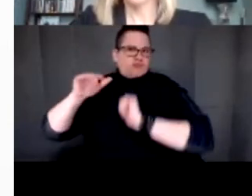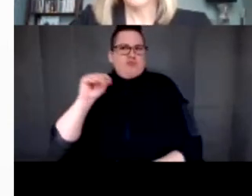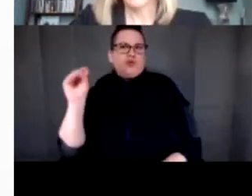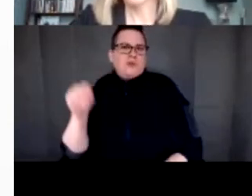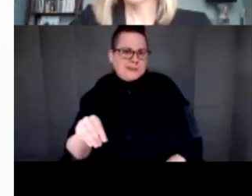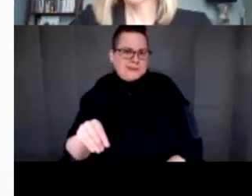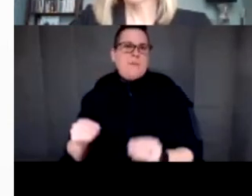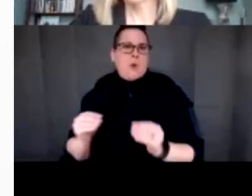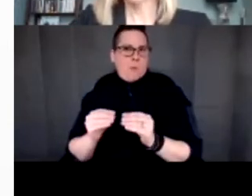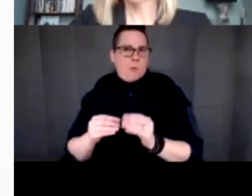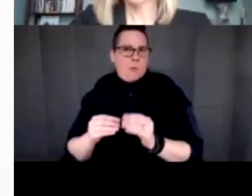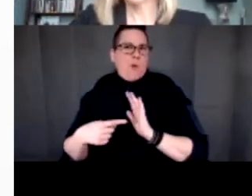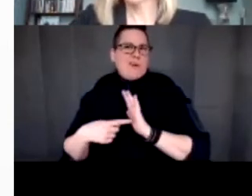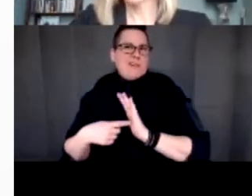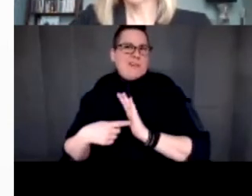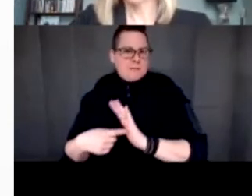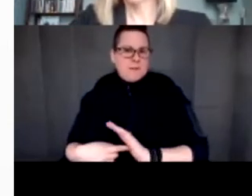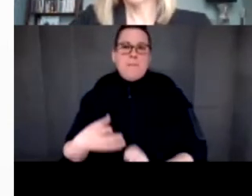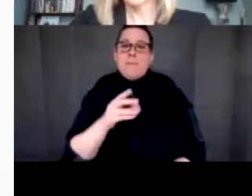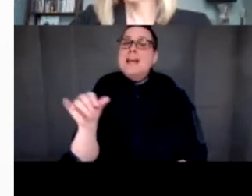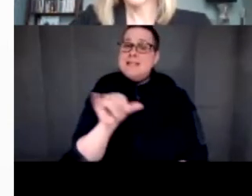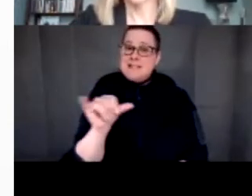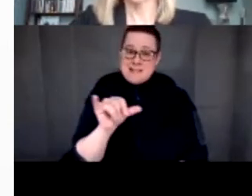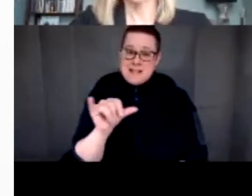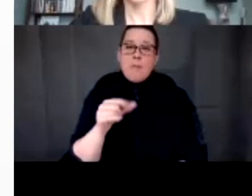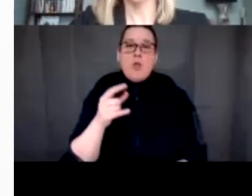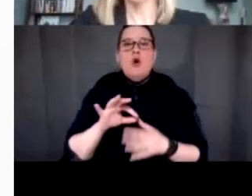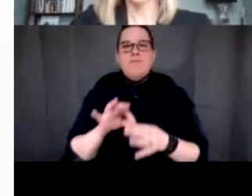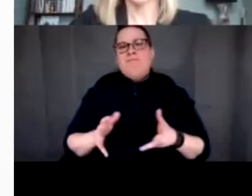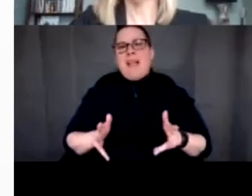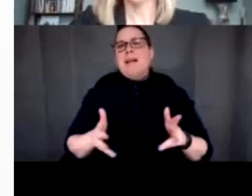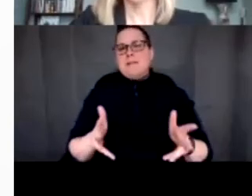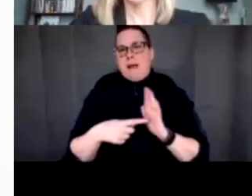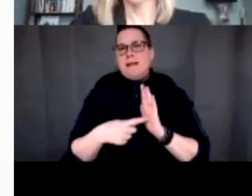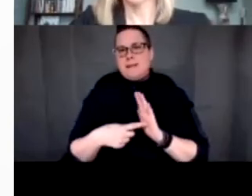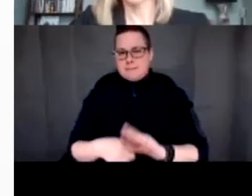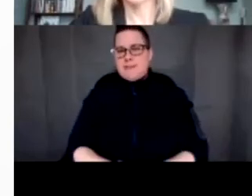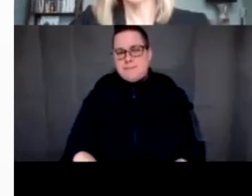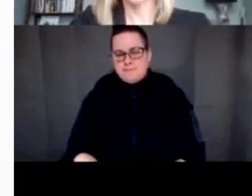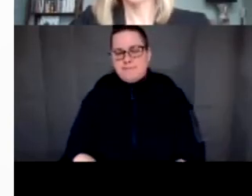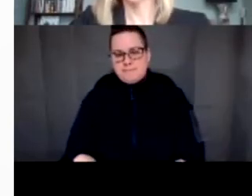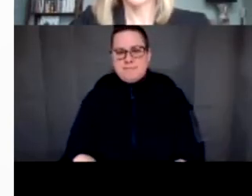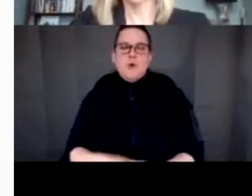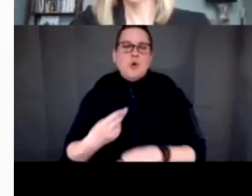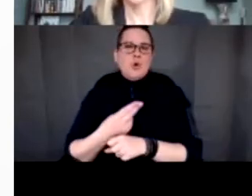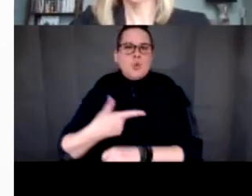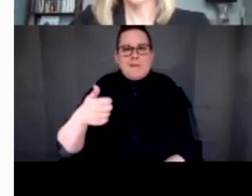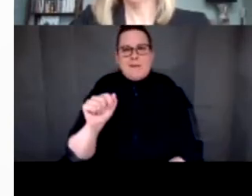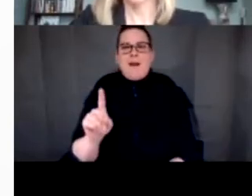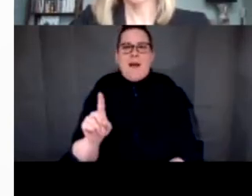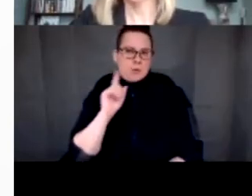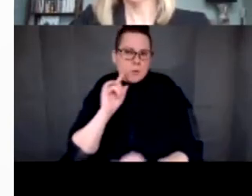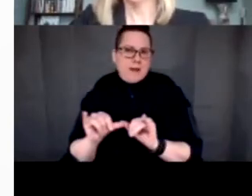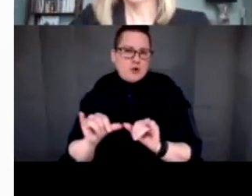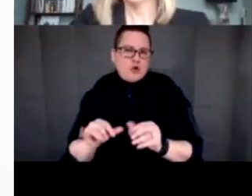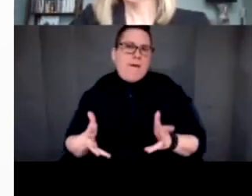up. And we saw something fairly similar for anxiety symptoms as measured with the GAD as well. So